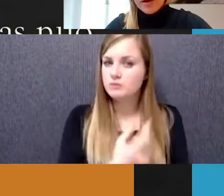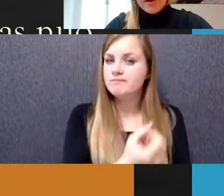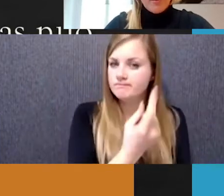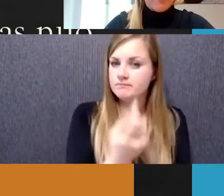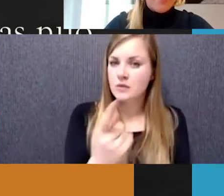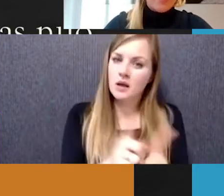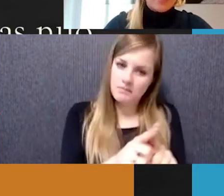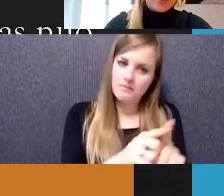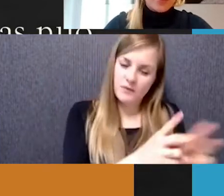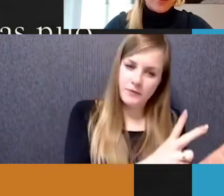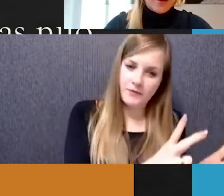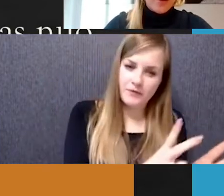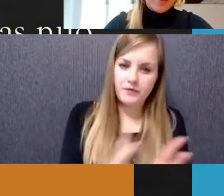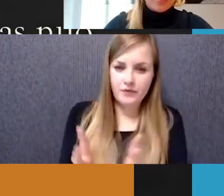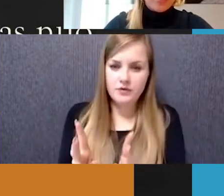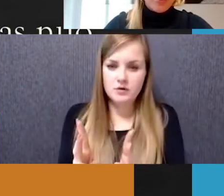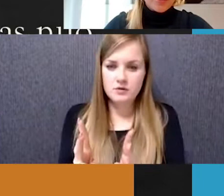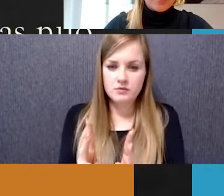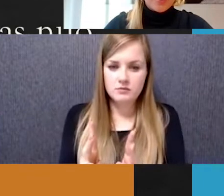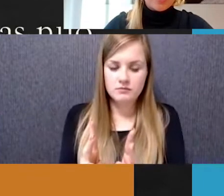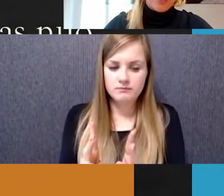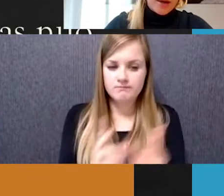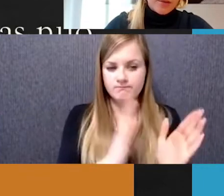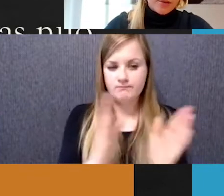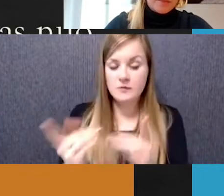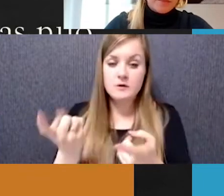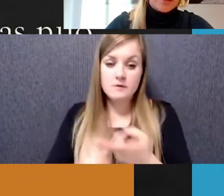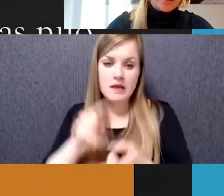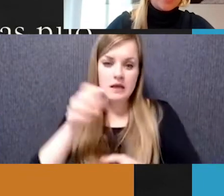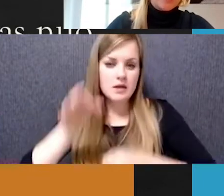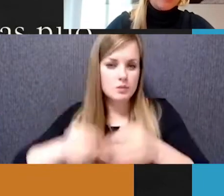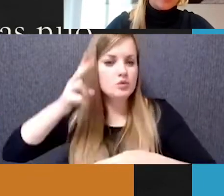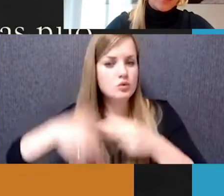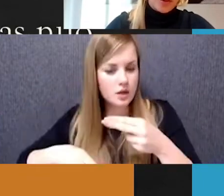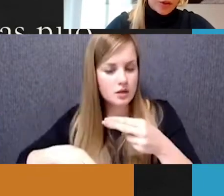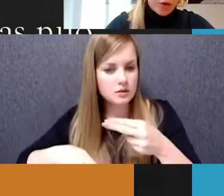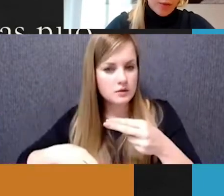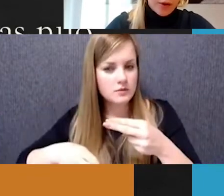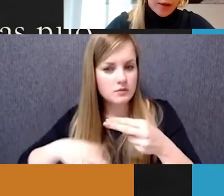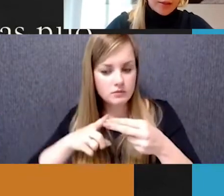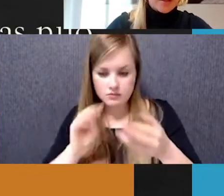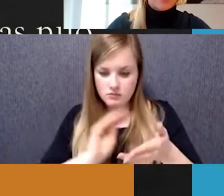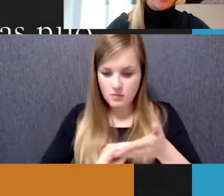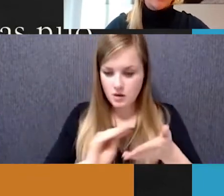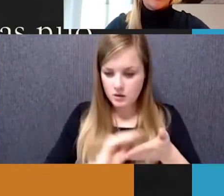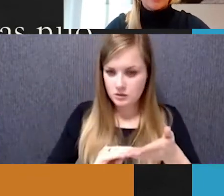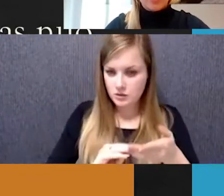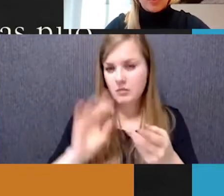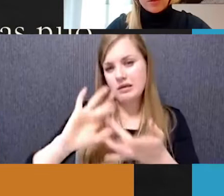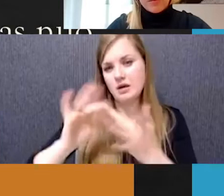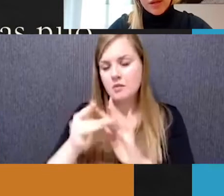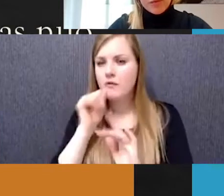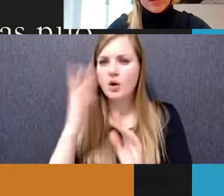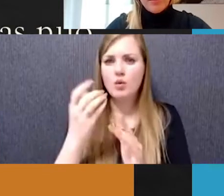being criminalized, and by January 2020, the courts had certain criteria